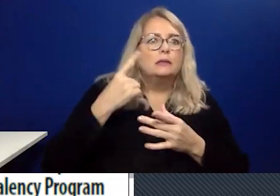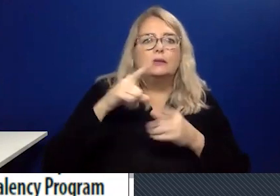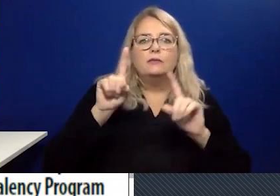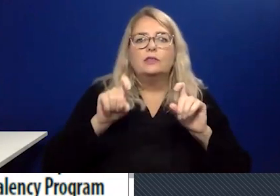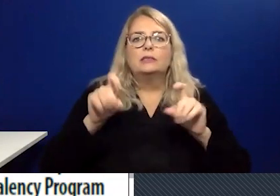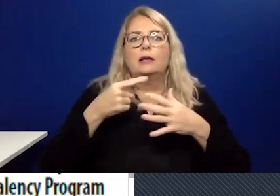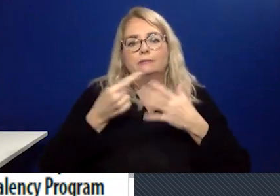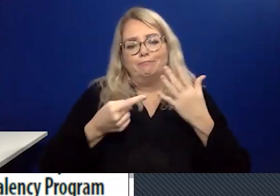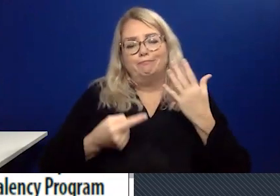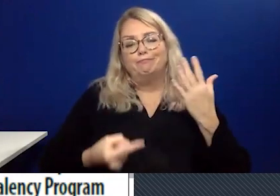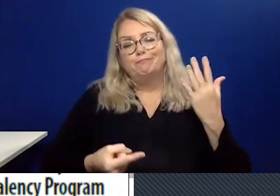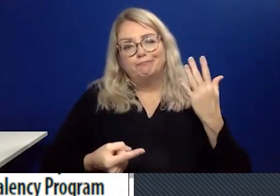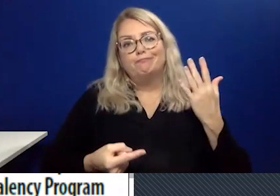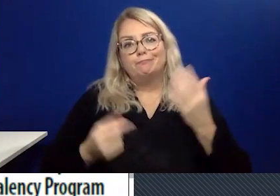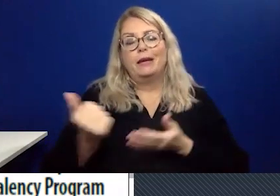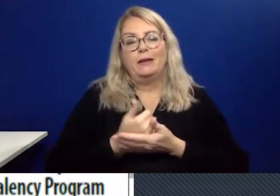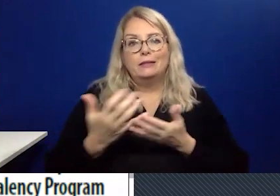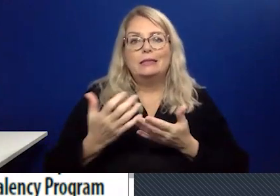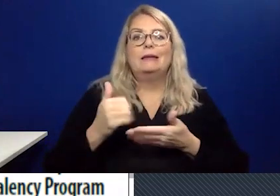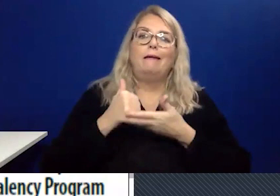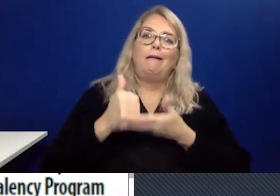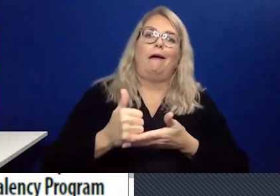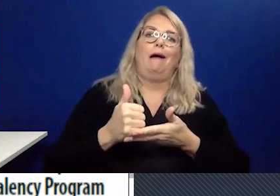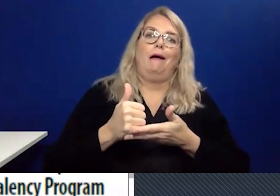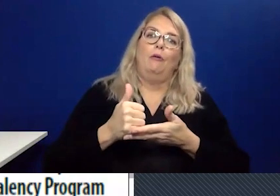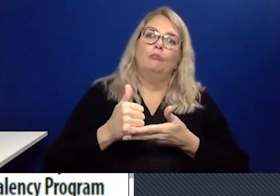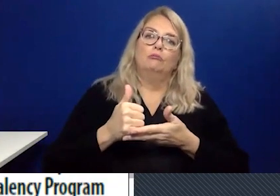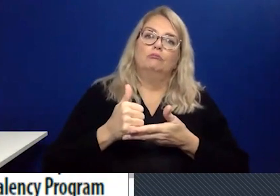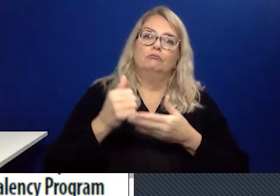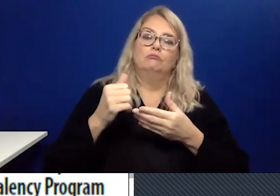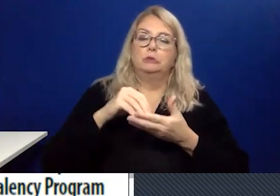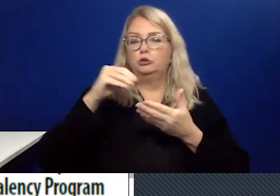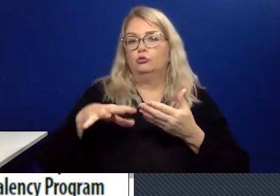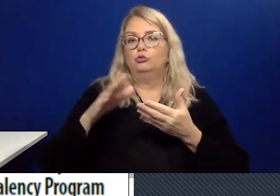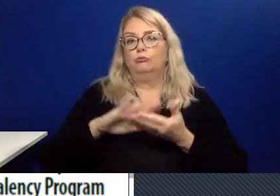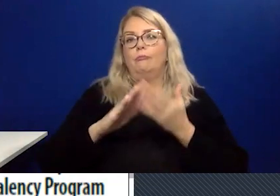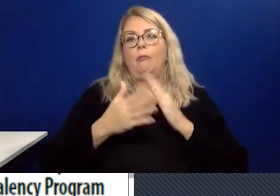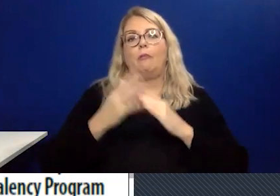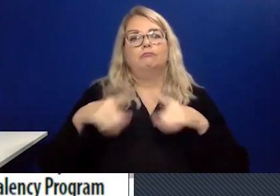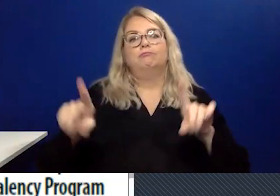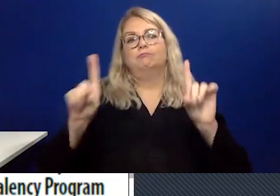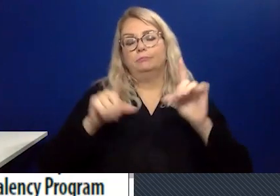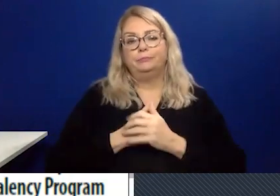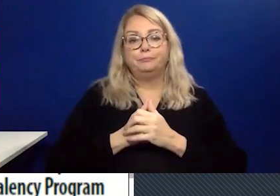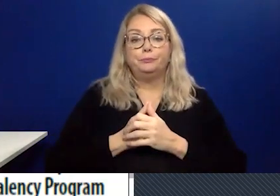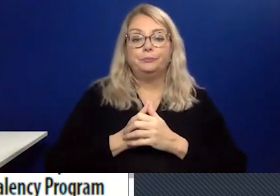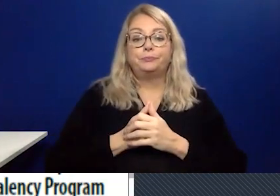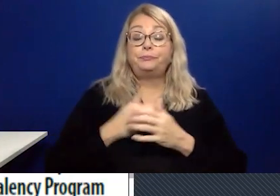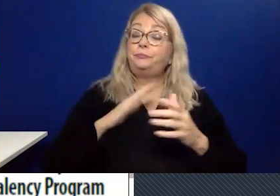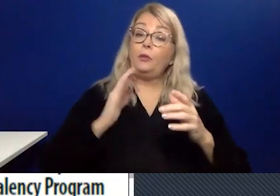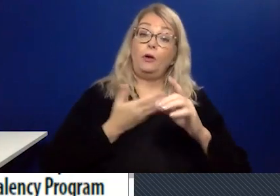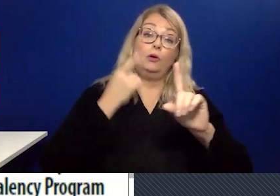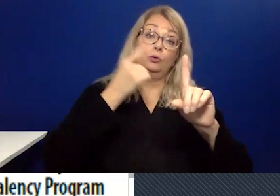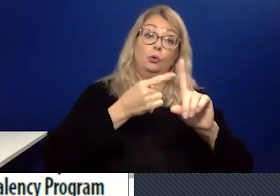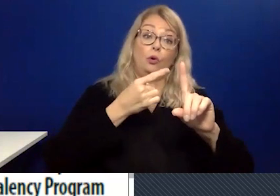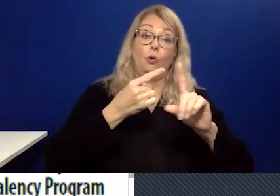things that help make a student successful. We're trying, and our goal is to embed that